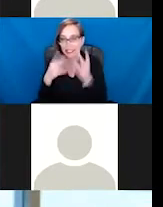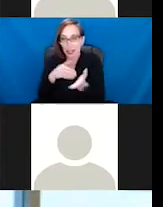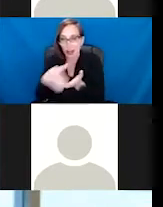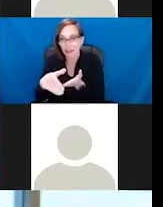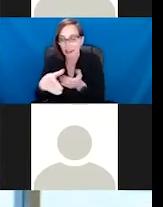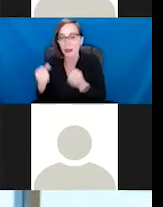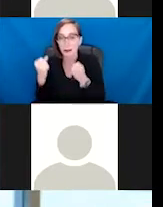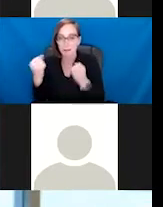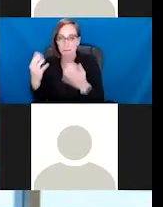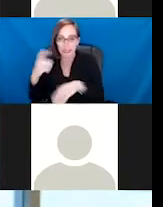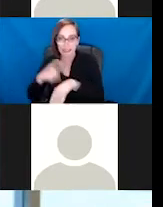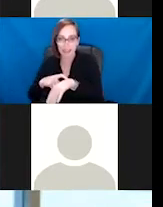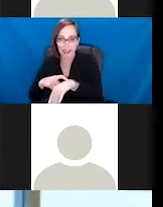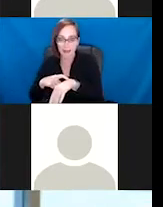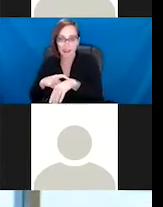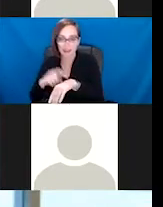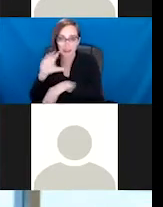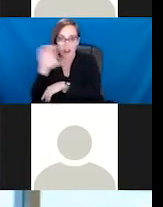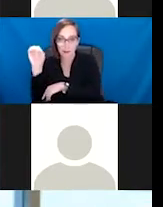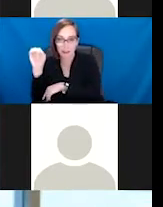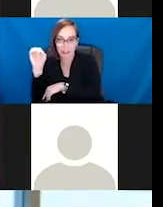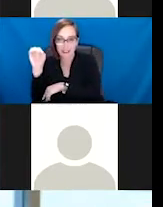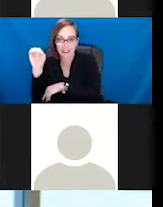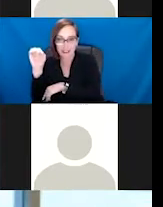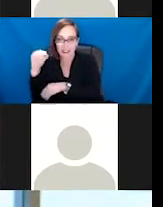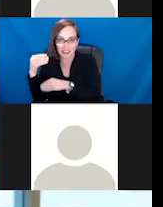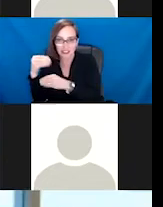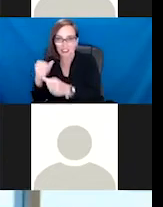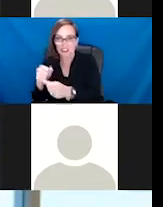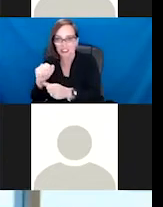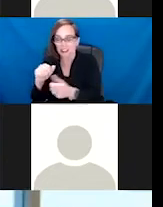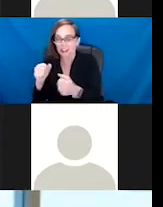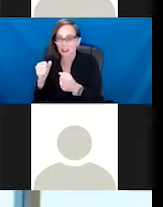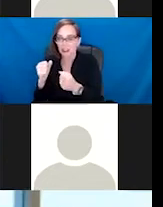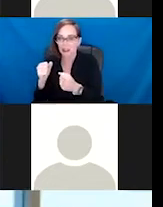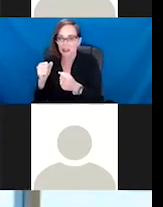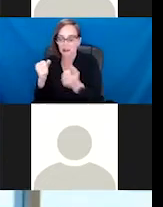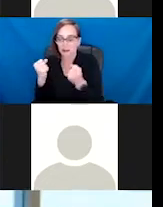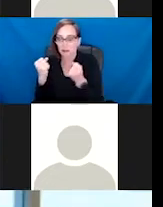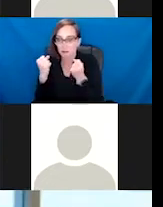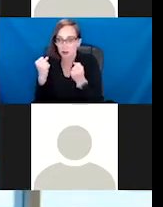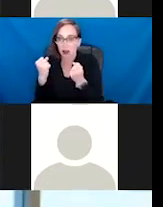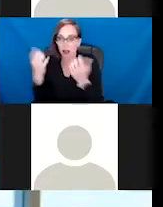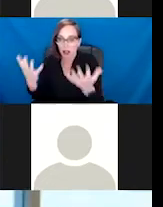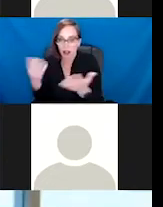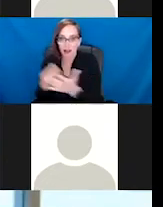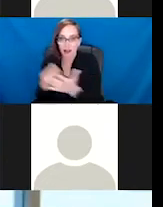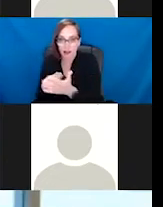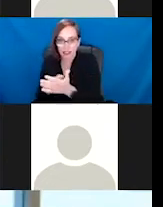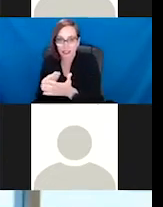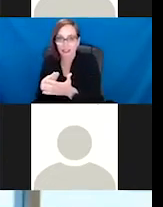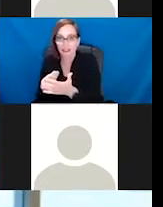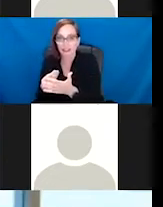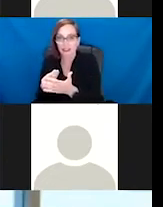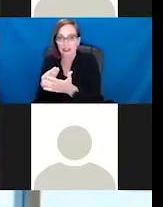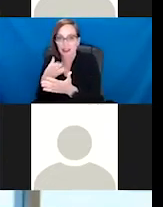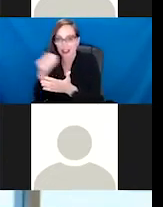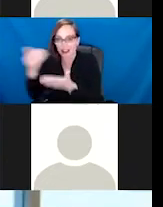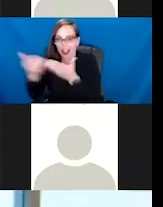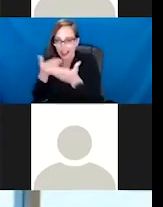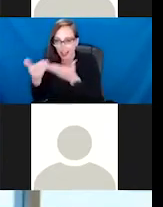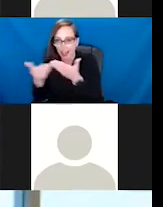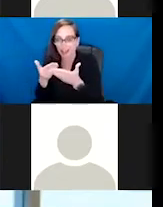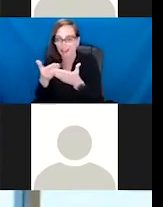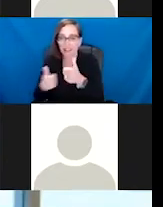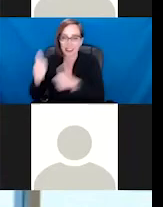put, literally tens of millions of dollars behind it, and hired an executive director to lead that